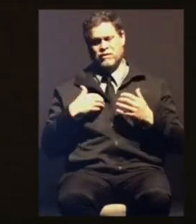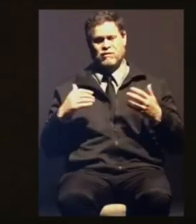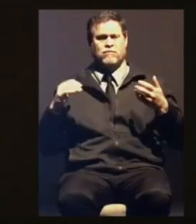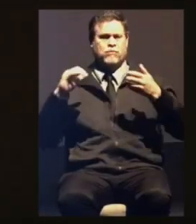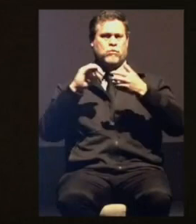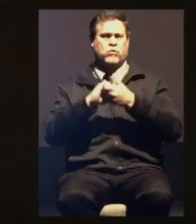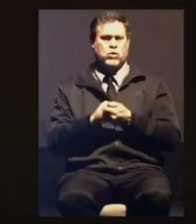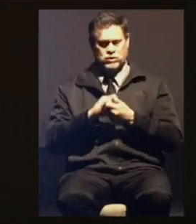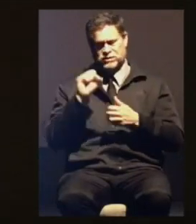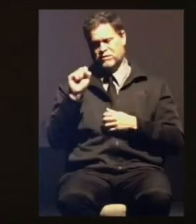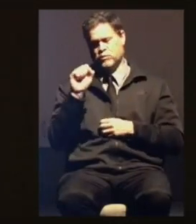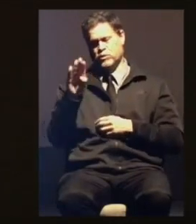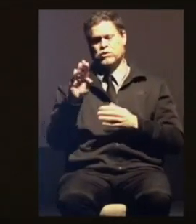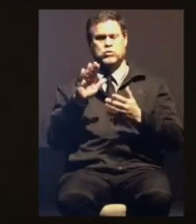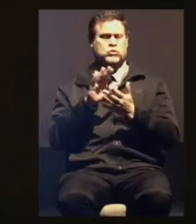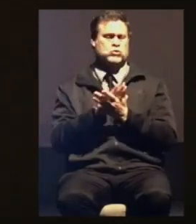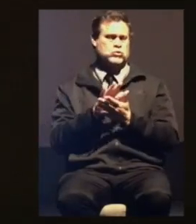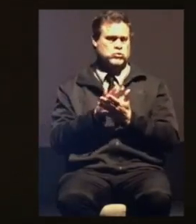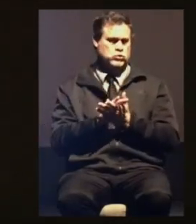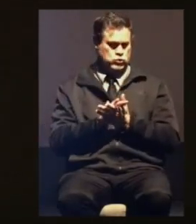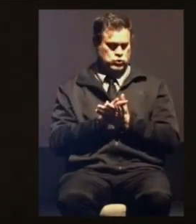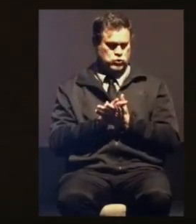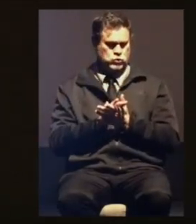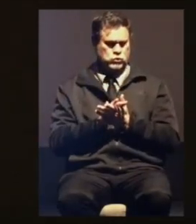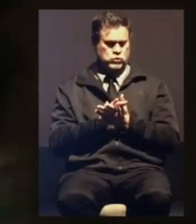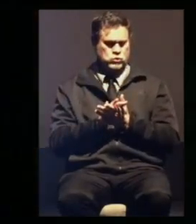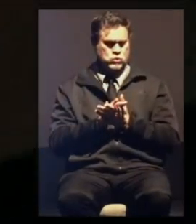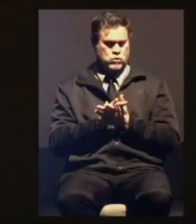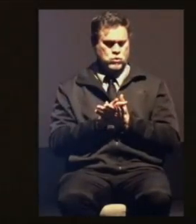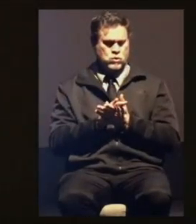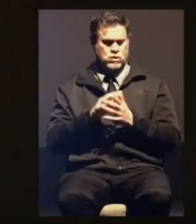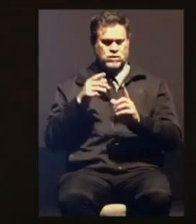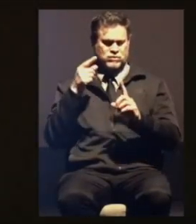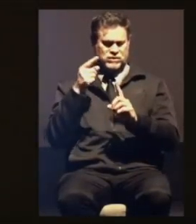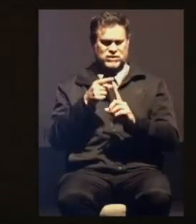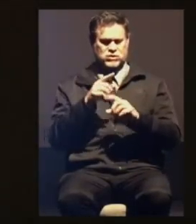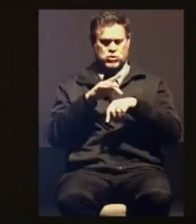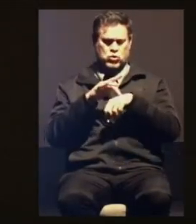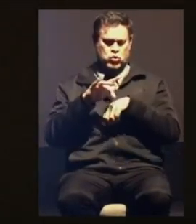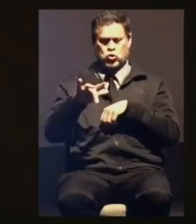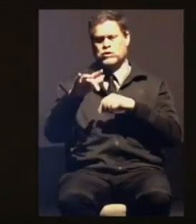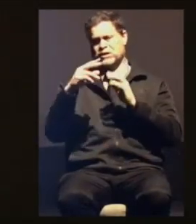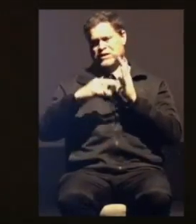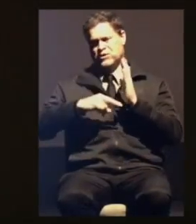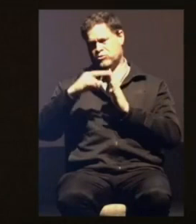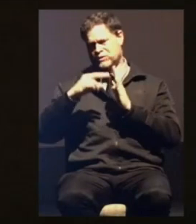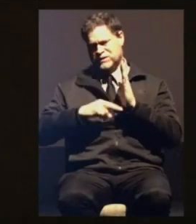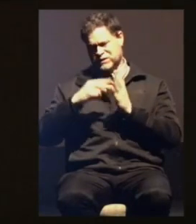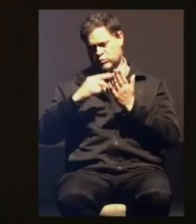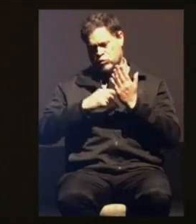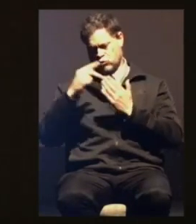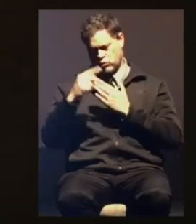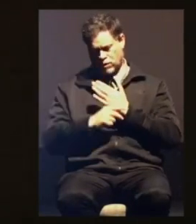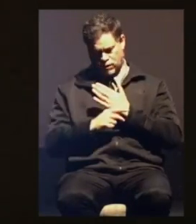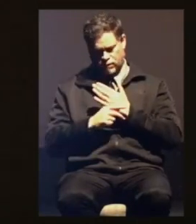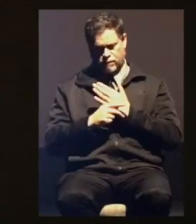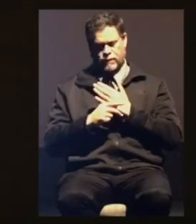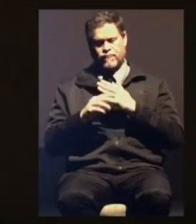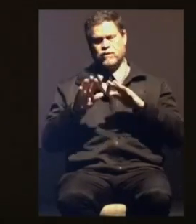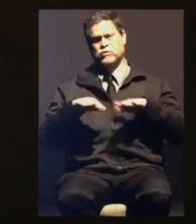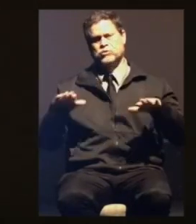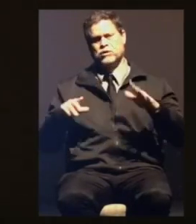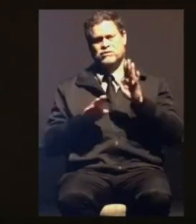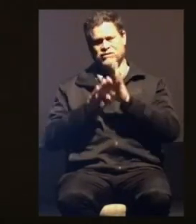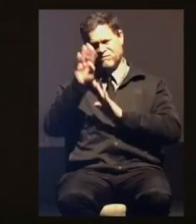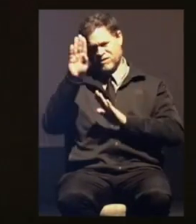partnered with San Bernardino School, and that particular, it's the early literacy program, child